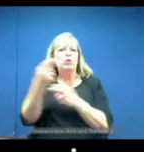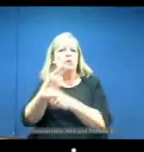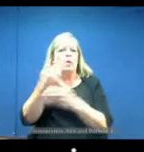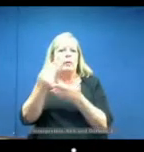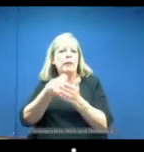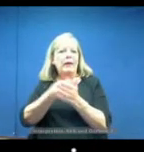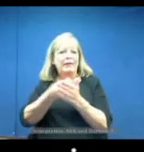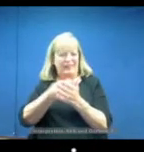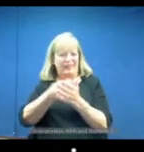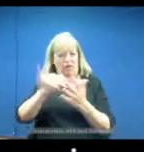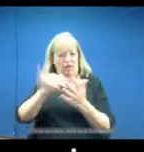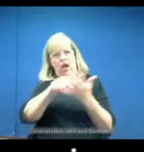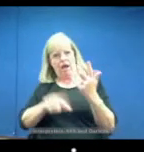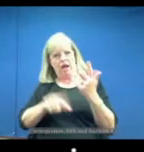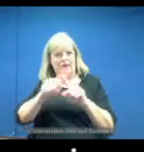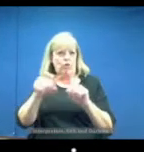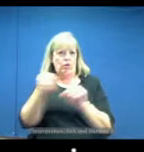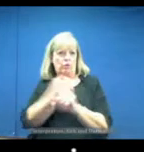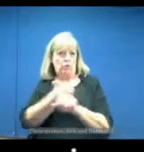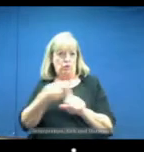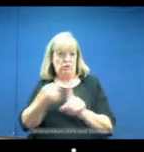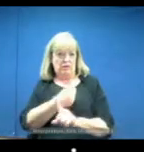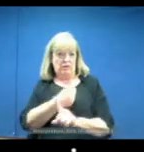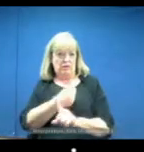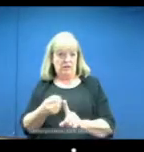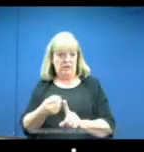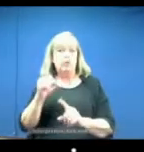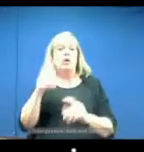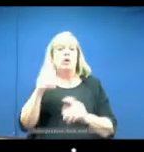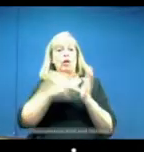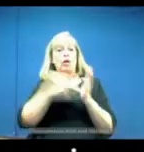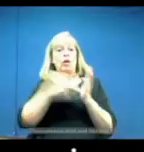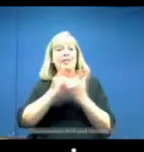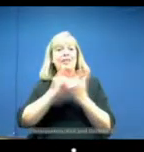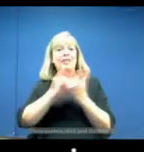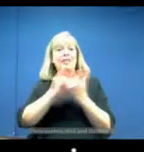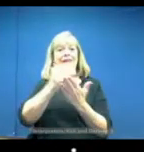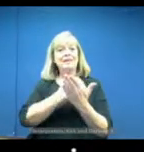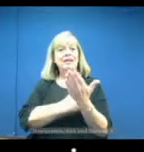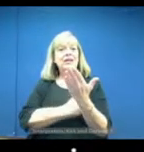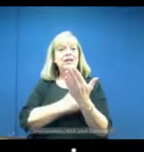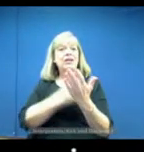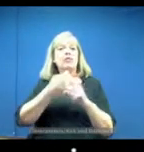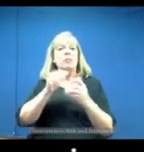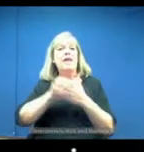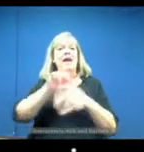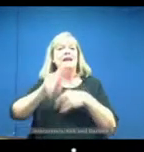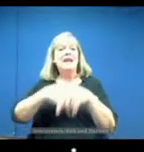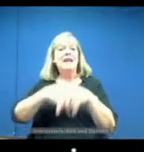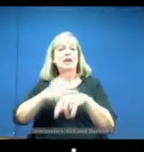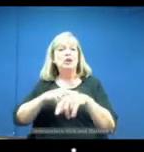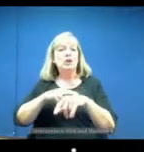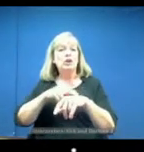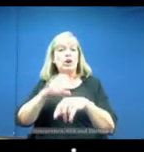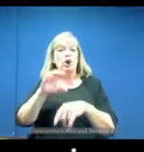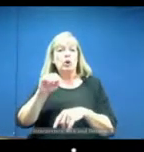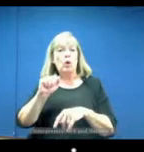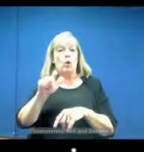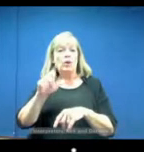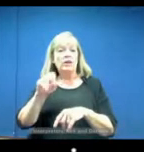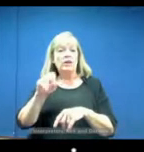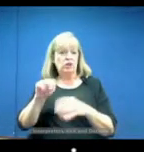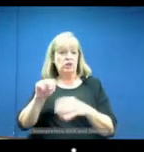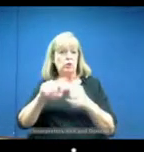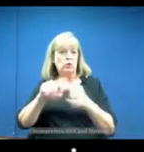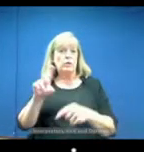So as I go through this list of items that the National Coalition Against Domestic Violence, which is estimated that up to 30% of women